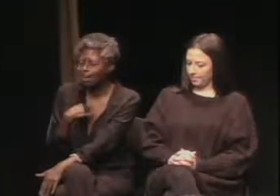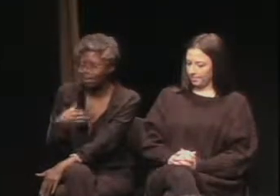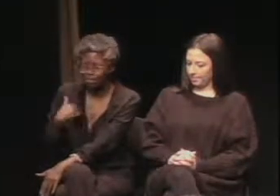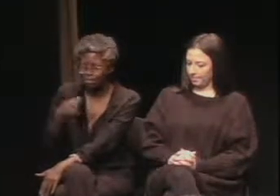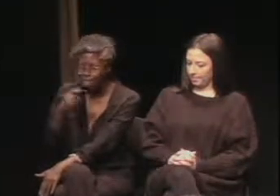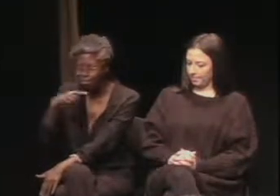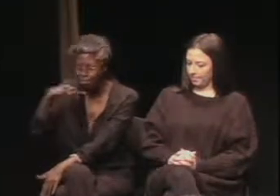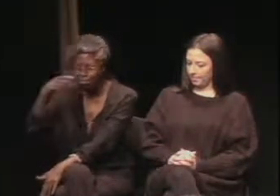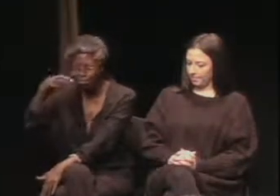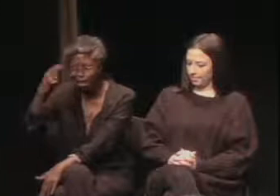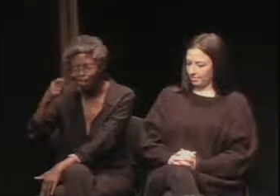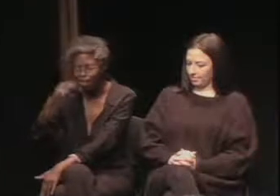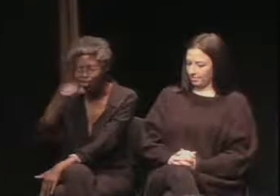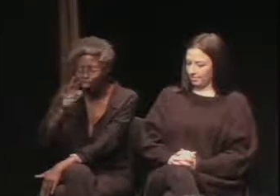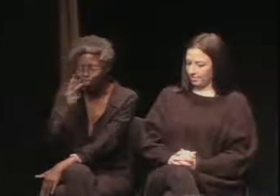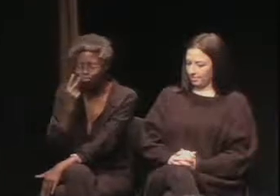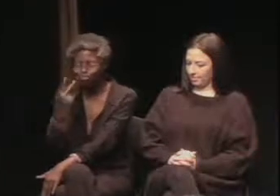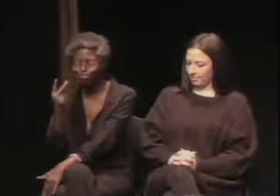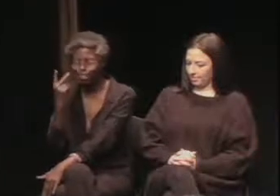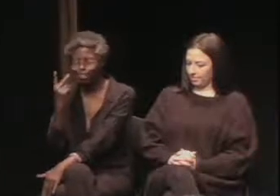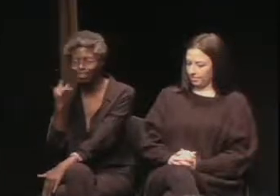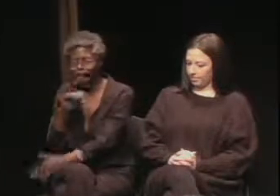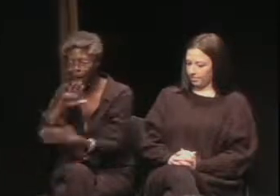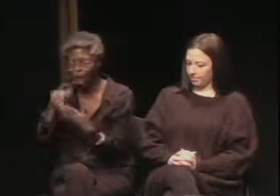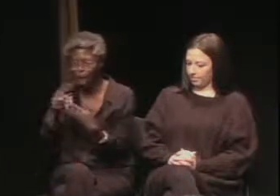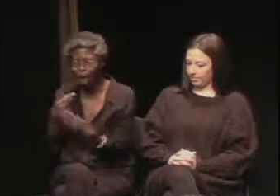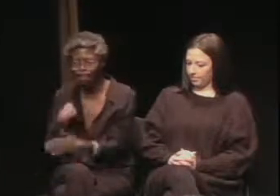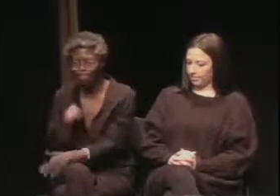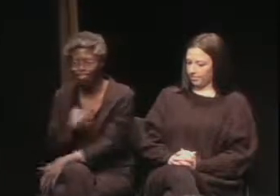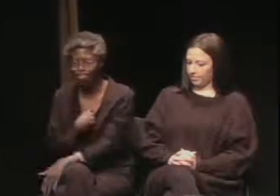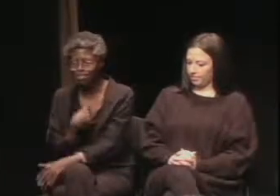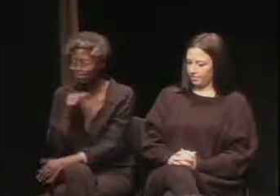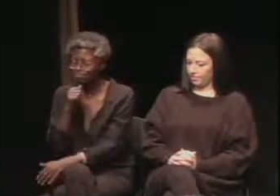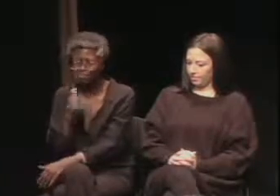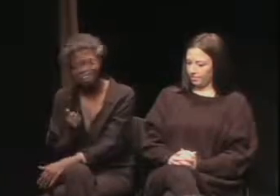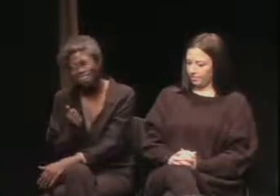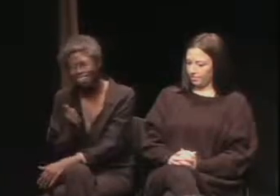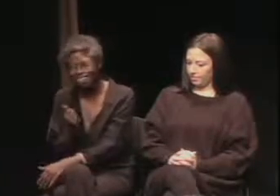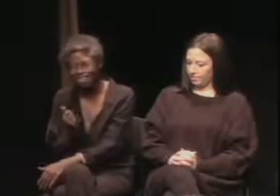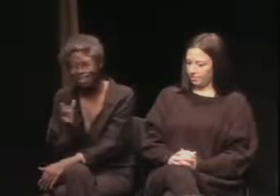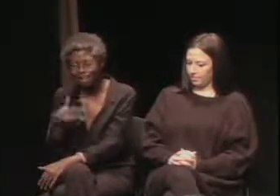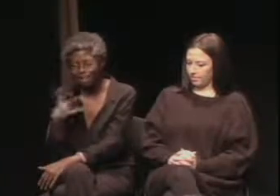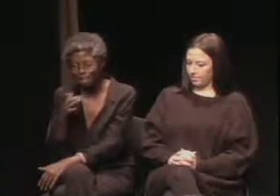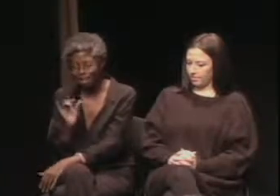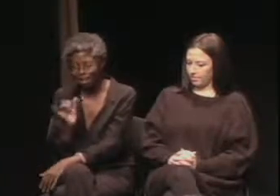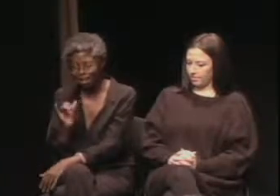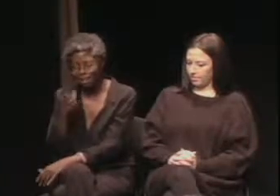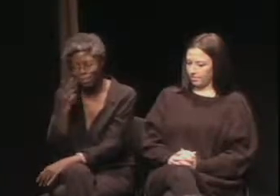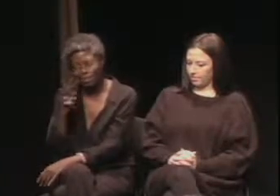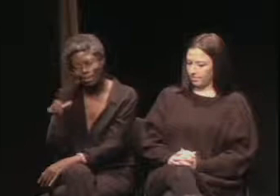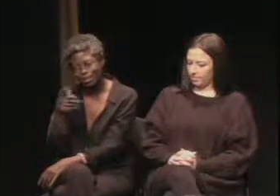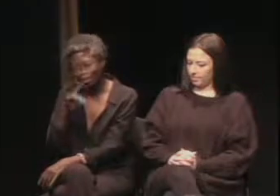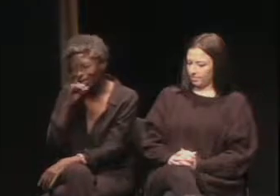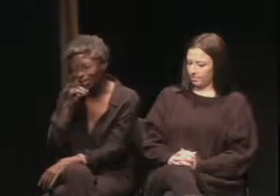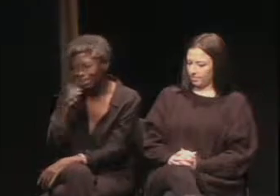but now looking back at all of us, there just wasn't, it felt like, when you saw these other kids, they breathed a rare